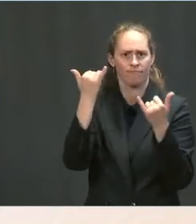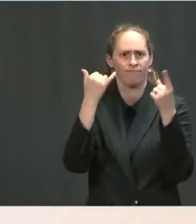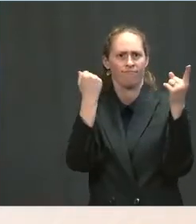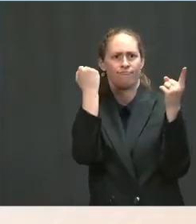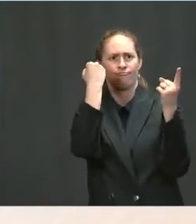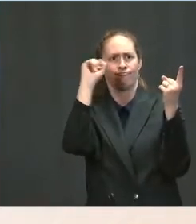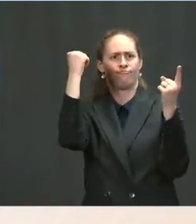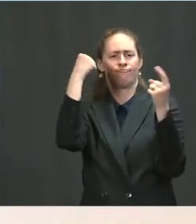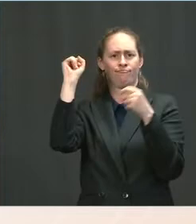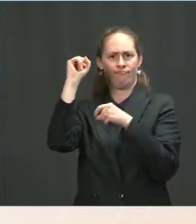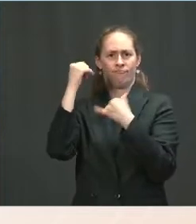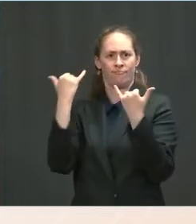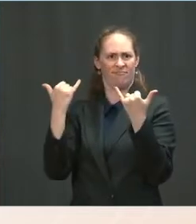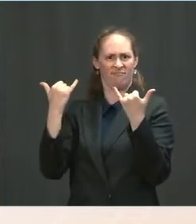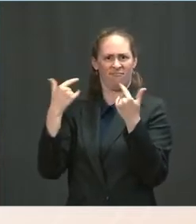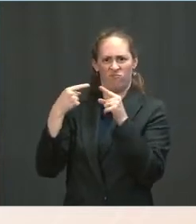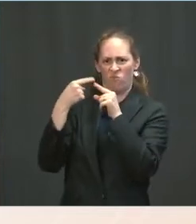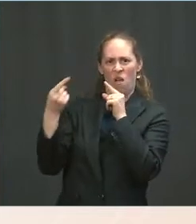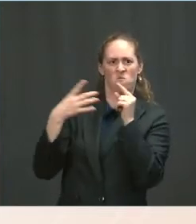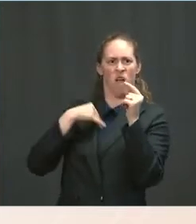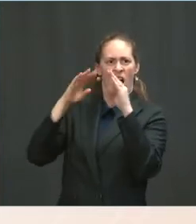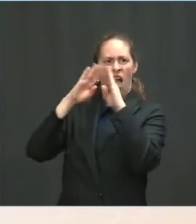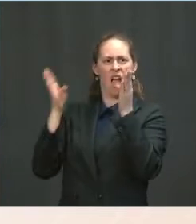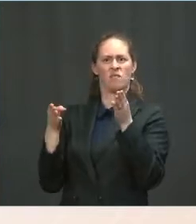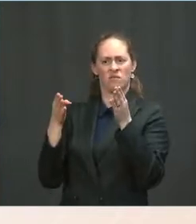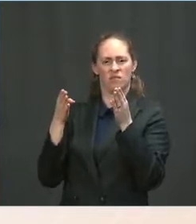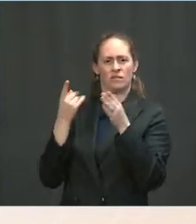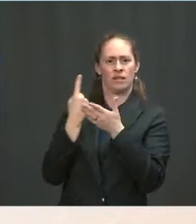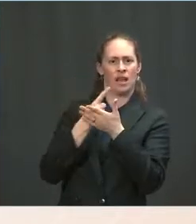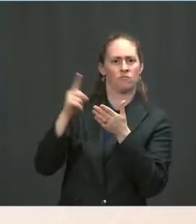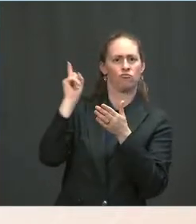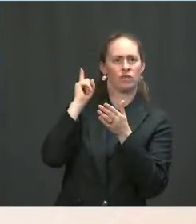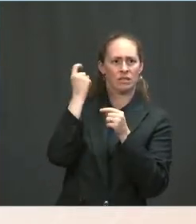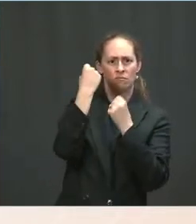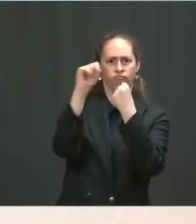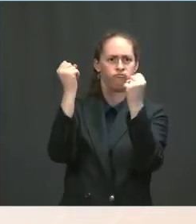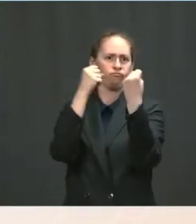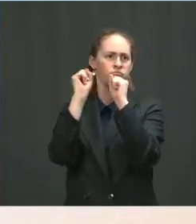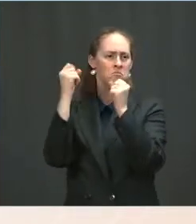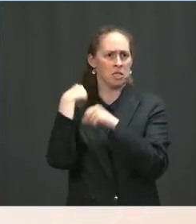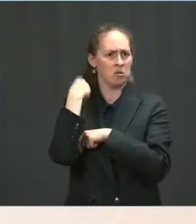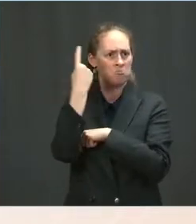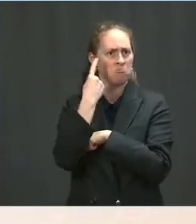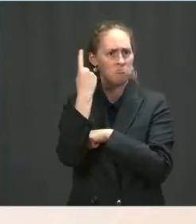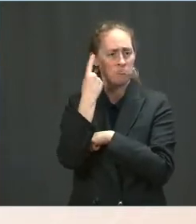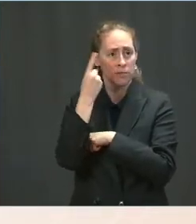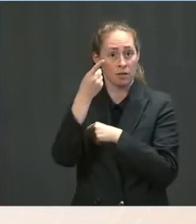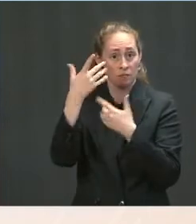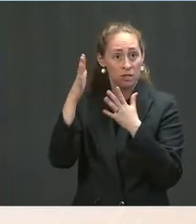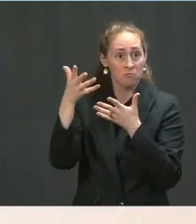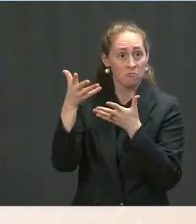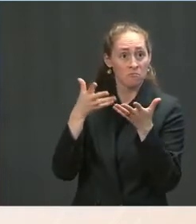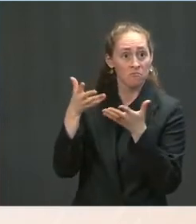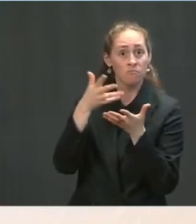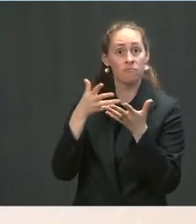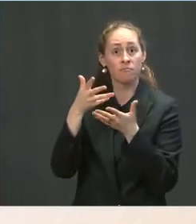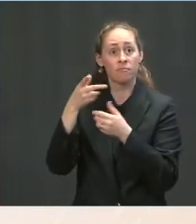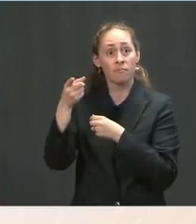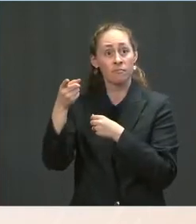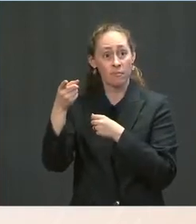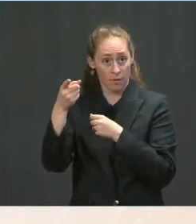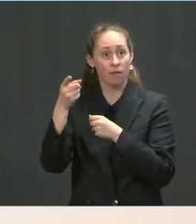don't know if you or anybody from the White House happened to speak to those protesters, but I did, and it's anecdotal, of